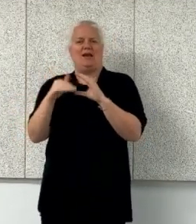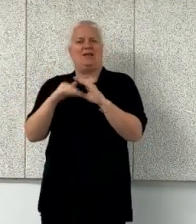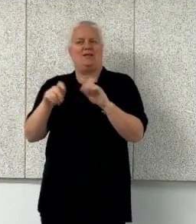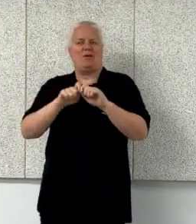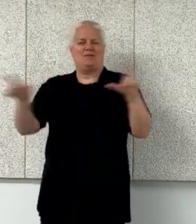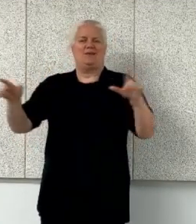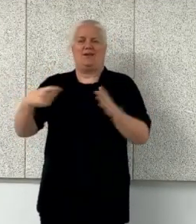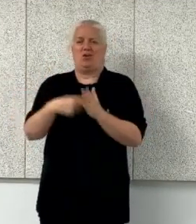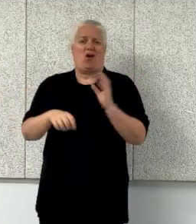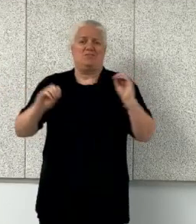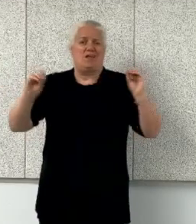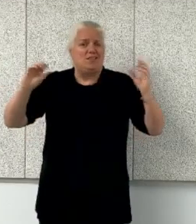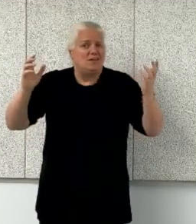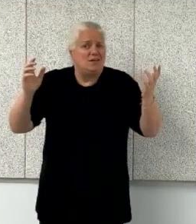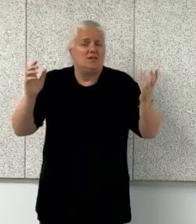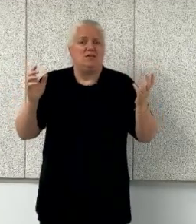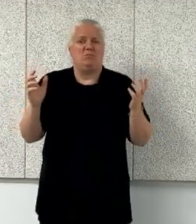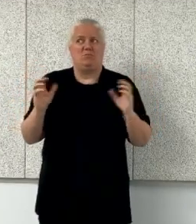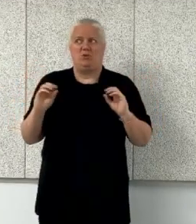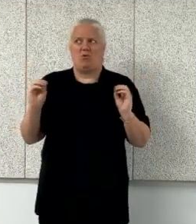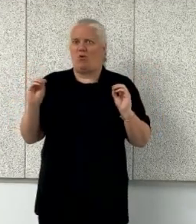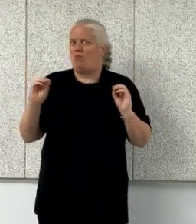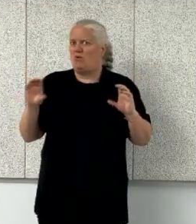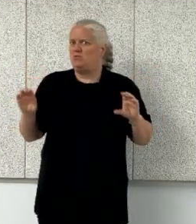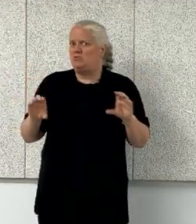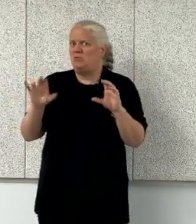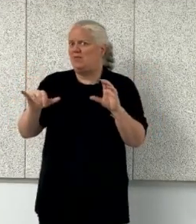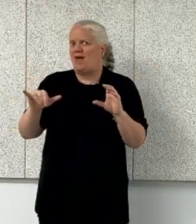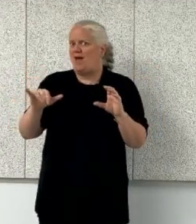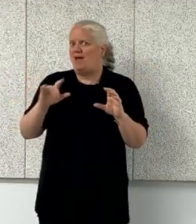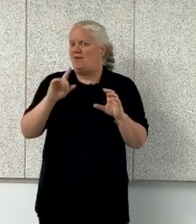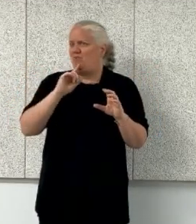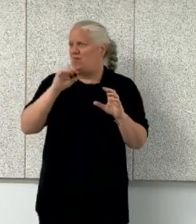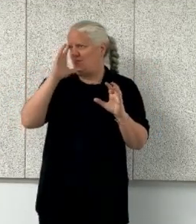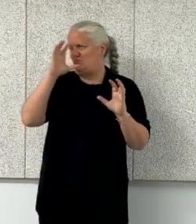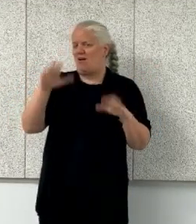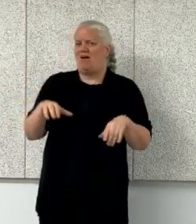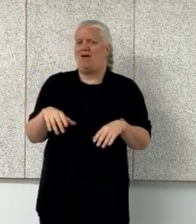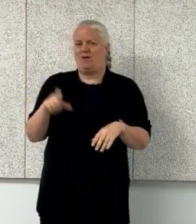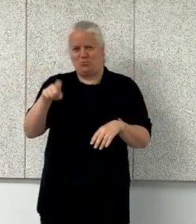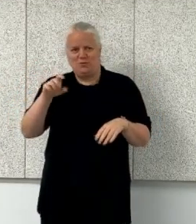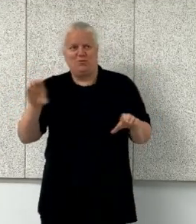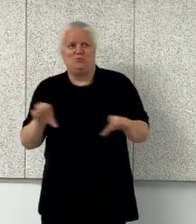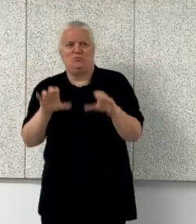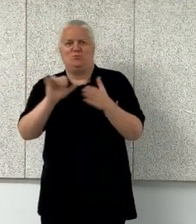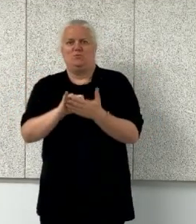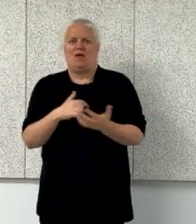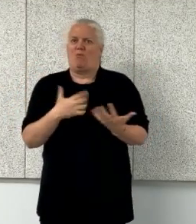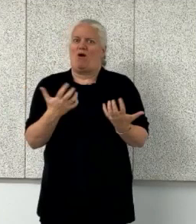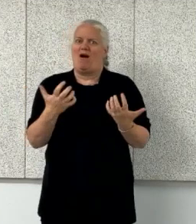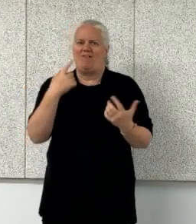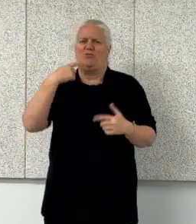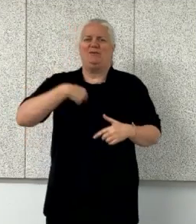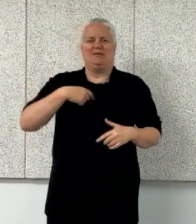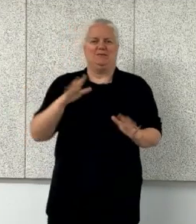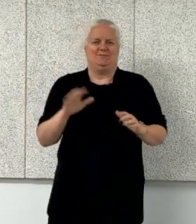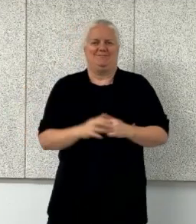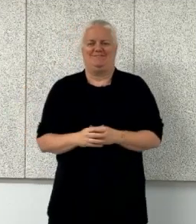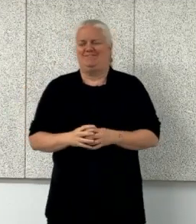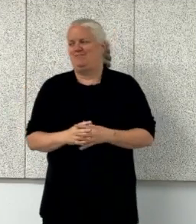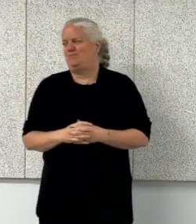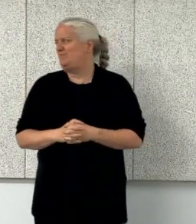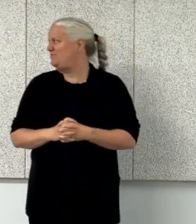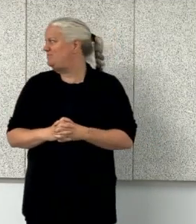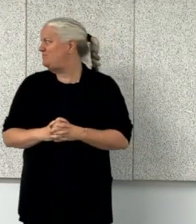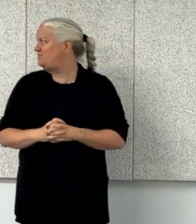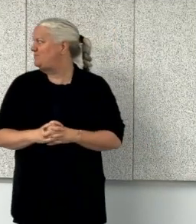nothing, ideally, but nobody is doing it, and it blows my mind. Do it. Okay. I want this. It can happen for me. I do